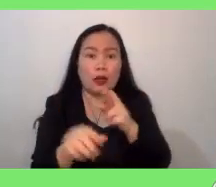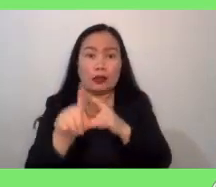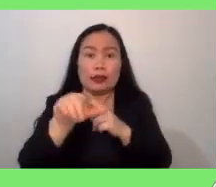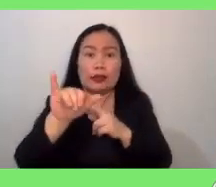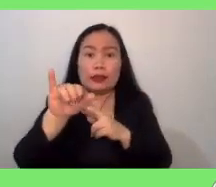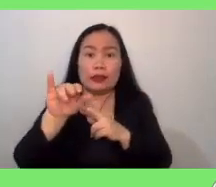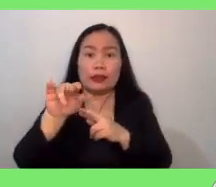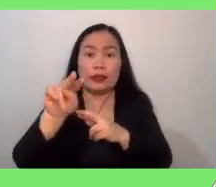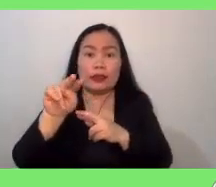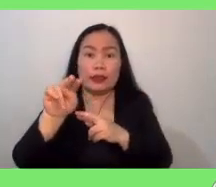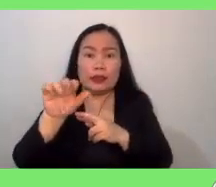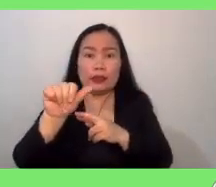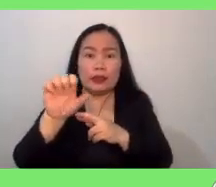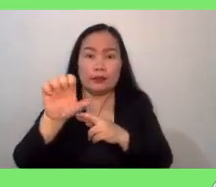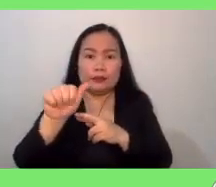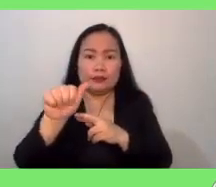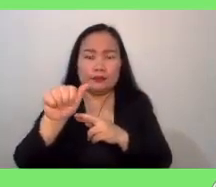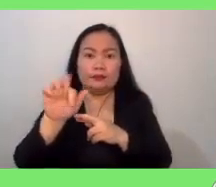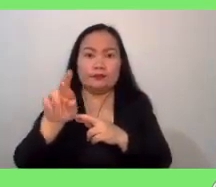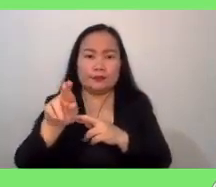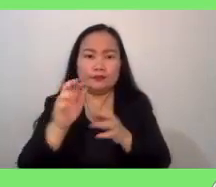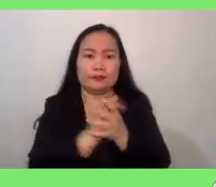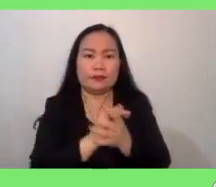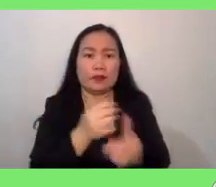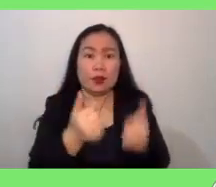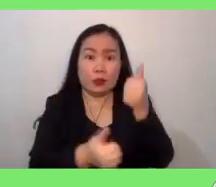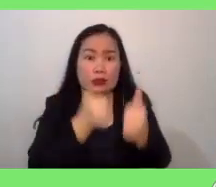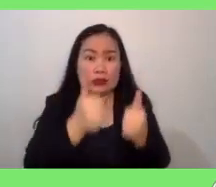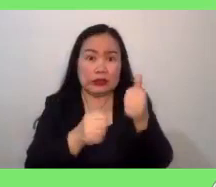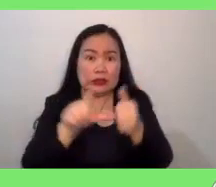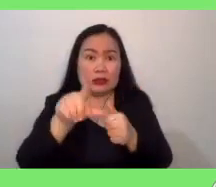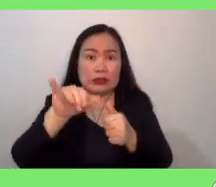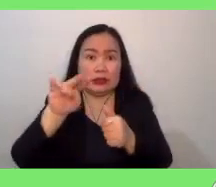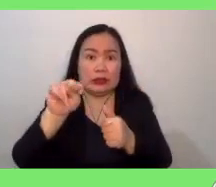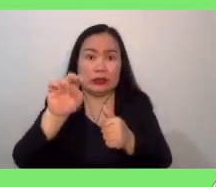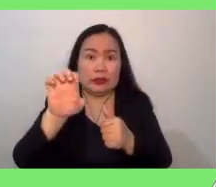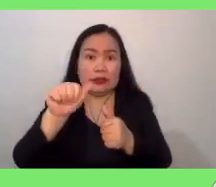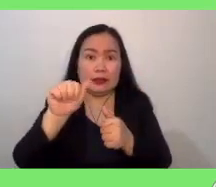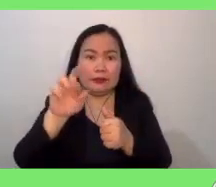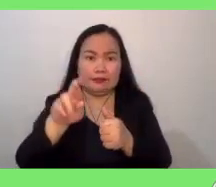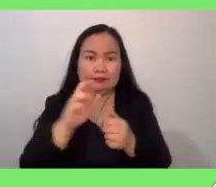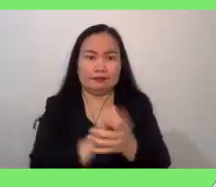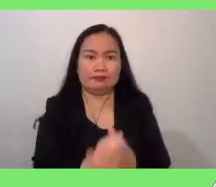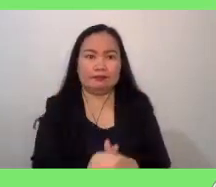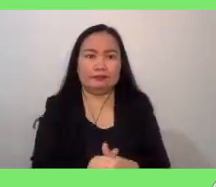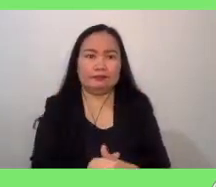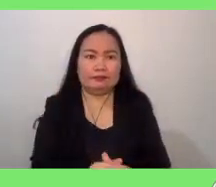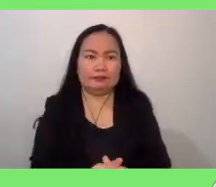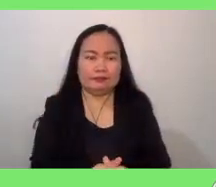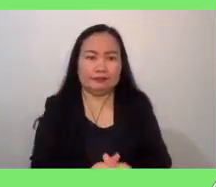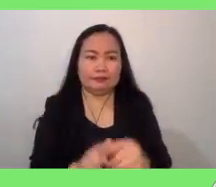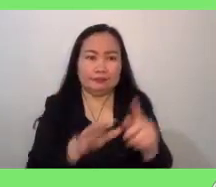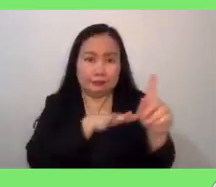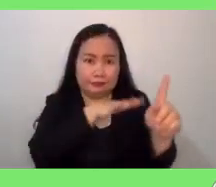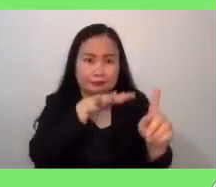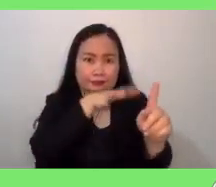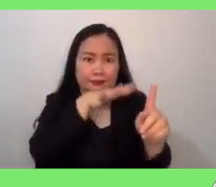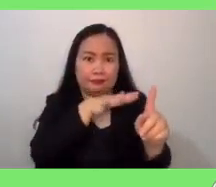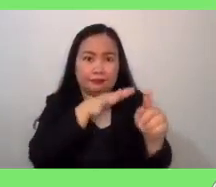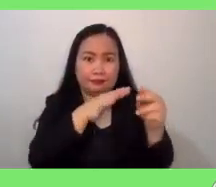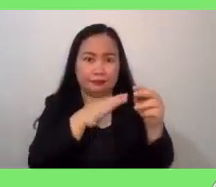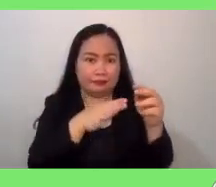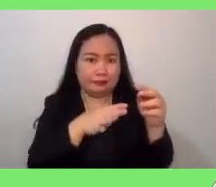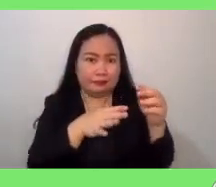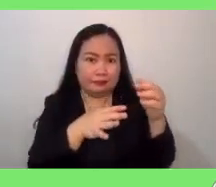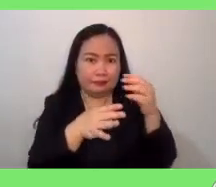ay linear. So, alin nga ba dito ang linear equation? Sige, isa-isahin natin. So, titingnan po natin